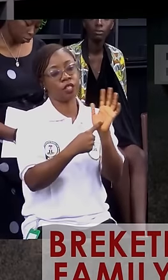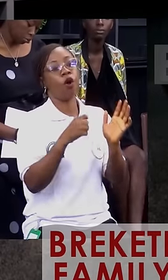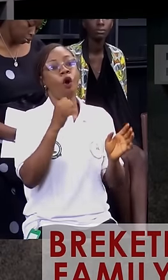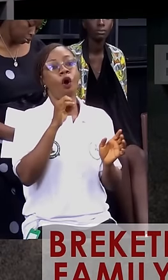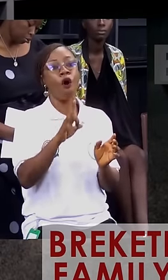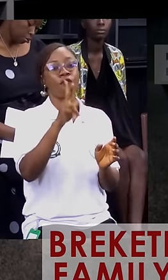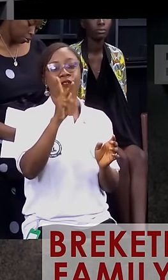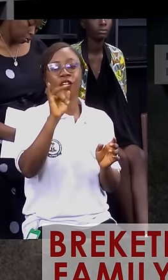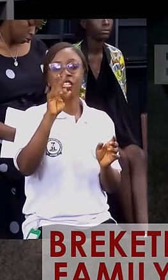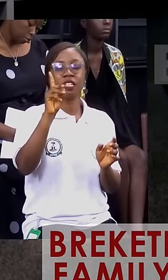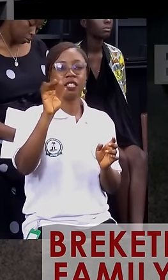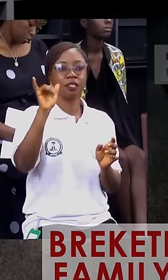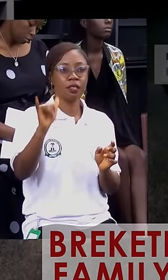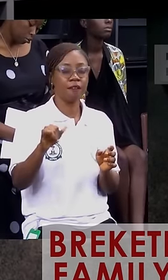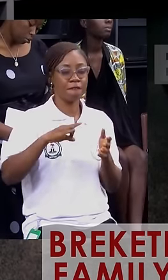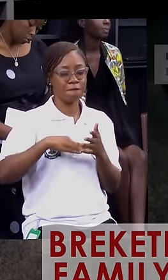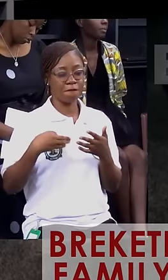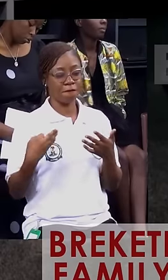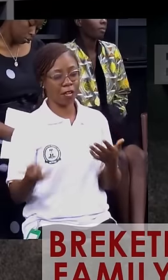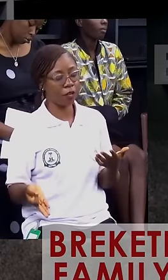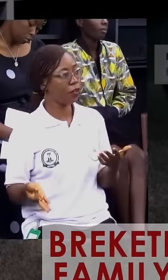Now, there's